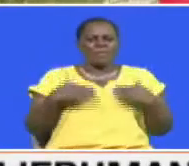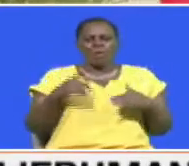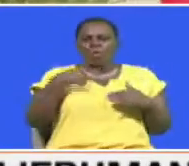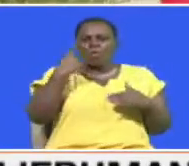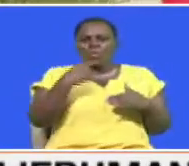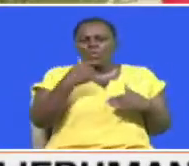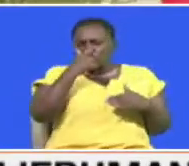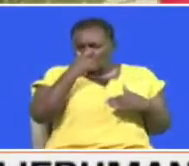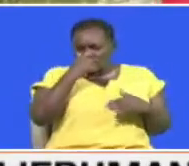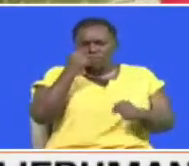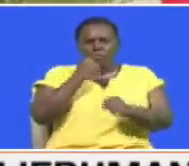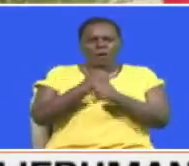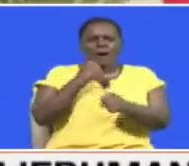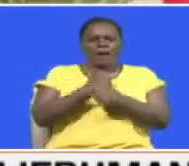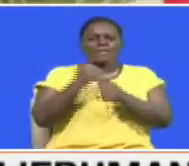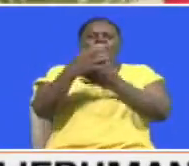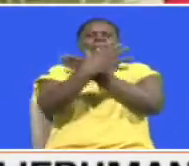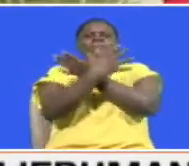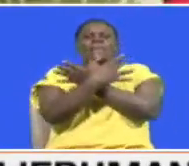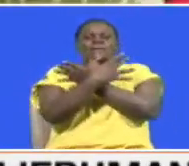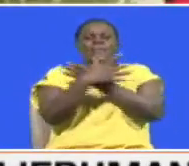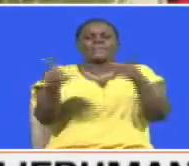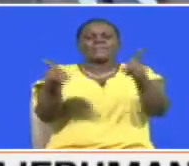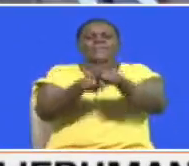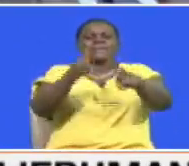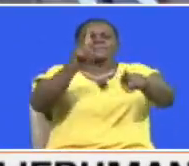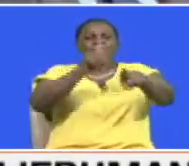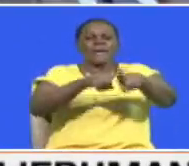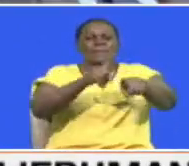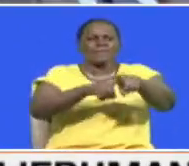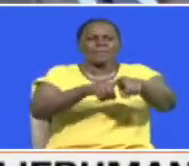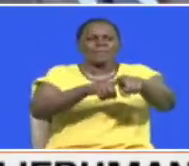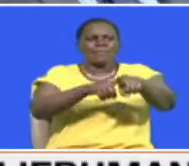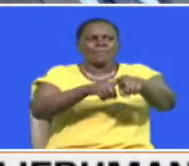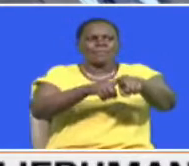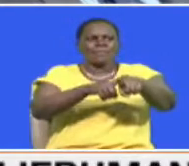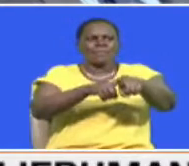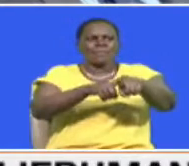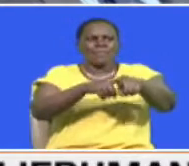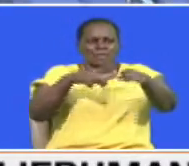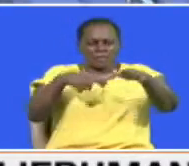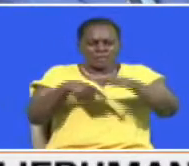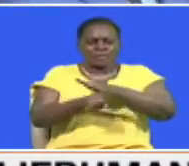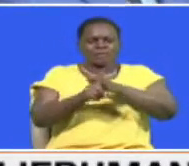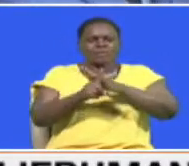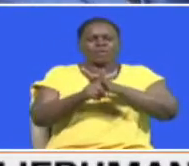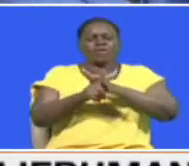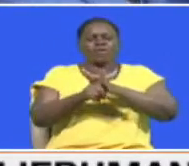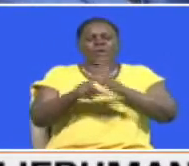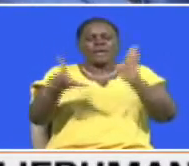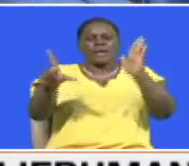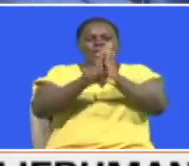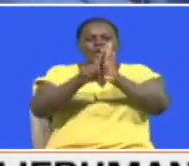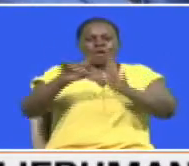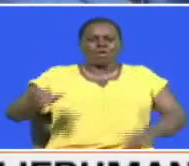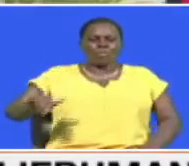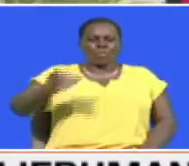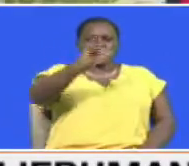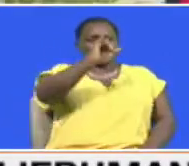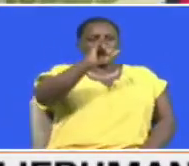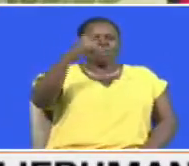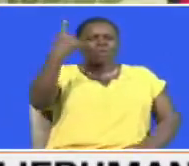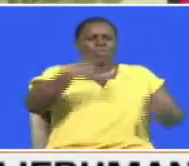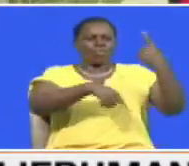who wish to work in Germany, and at the same time, we aim to reduce illegal migration. This is a